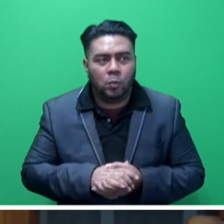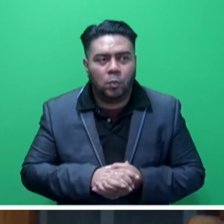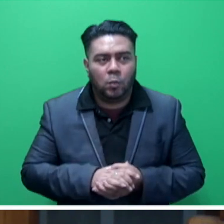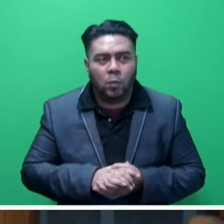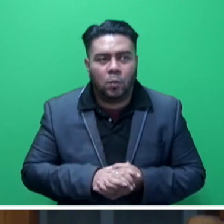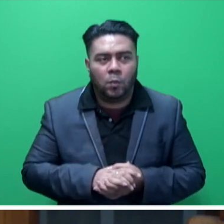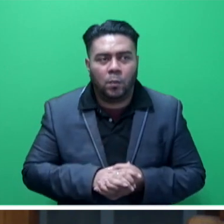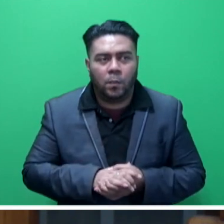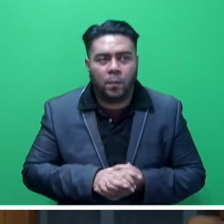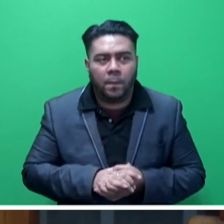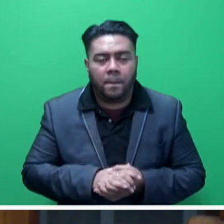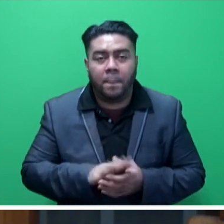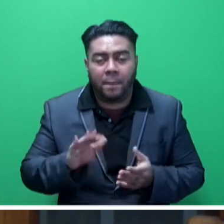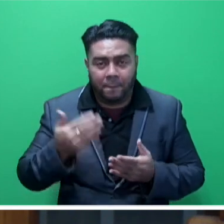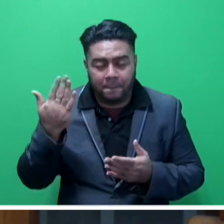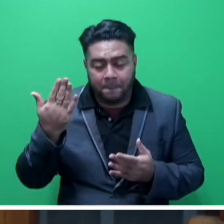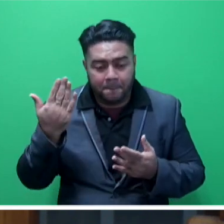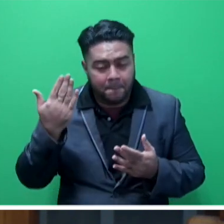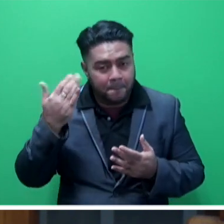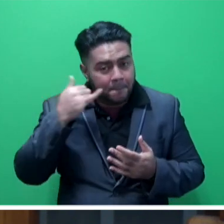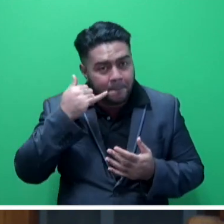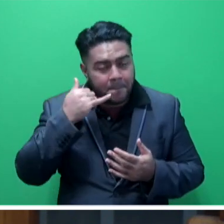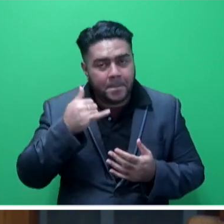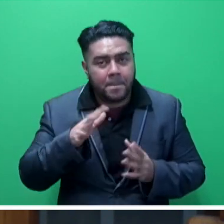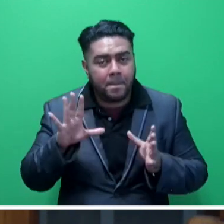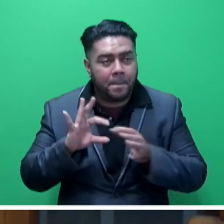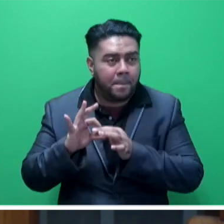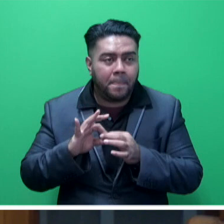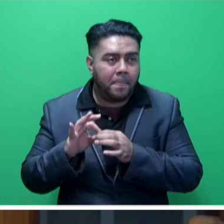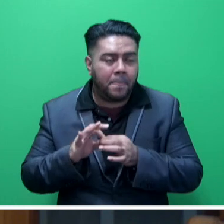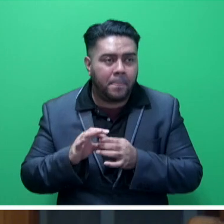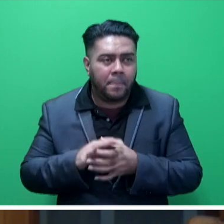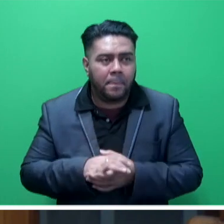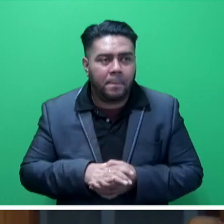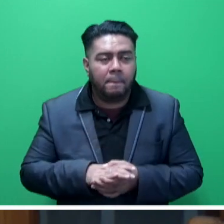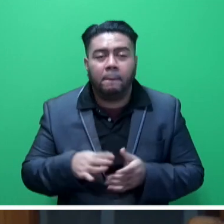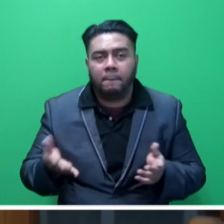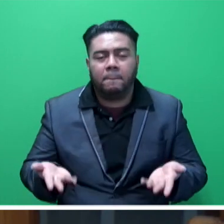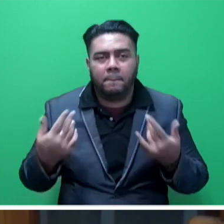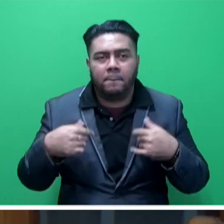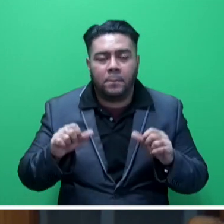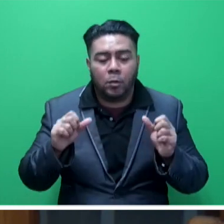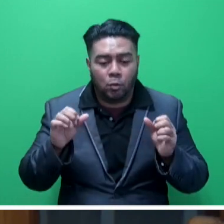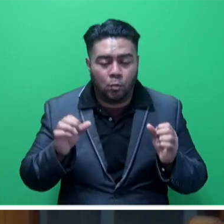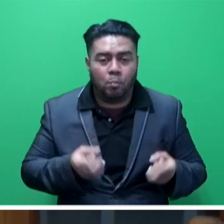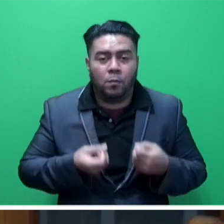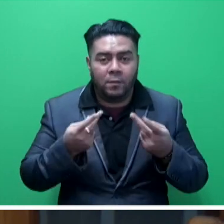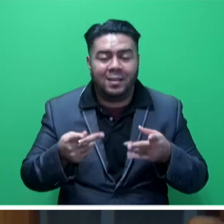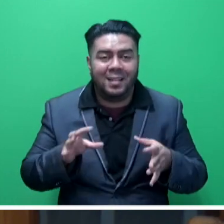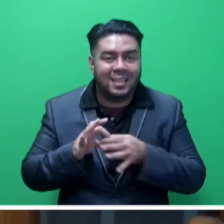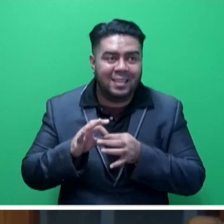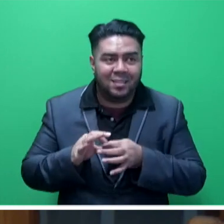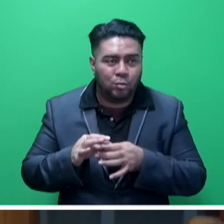are responded to. It is a platform for networking amongst organizations and to provide linkages to support systems